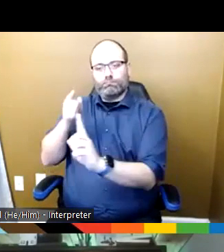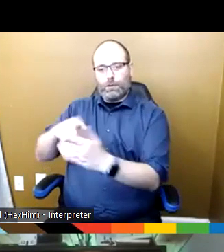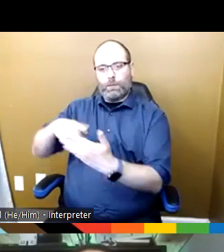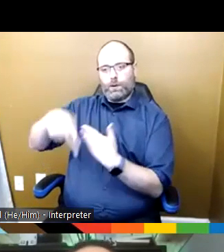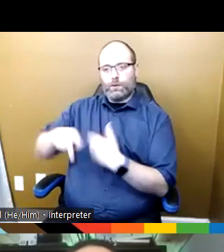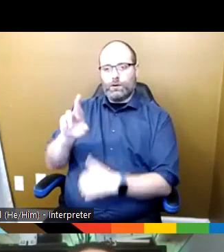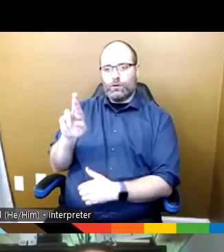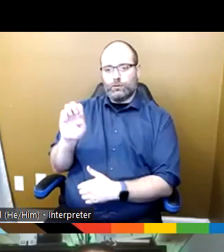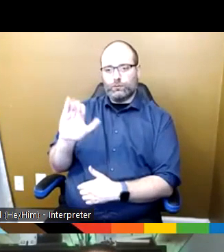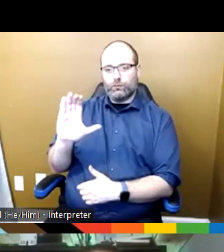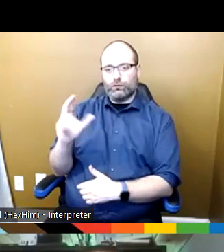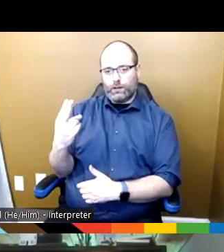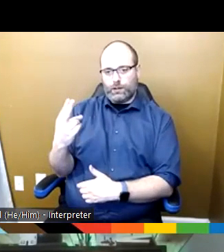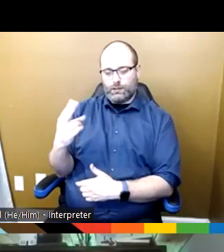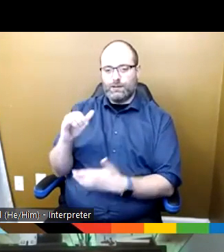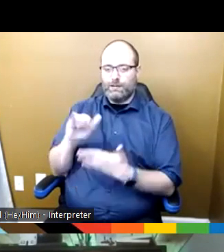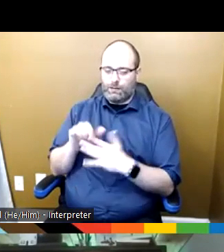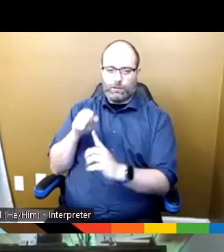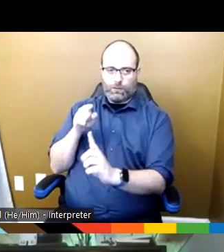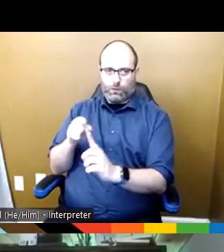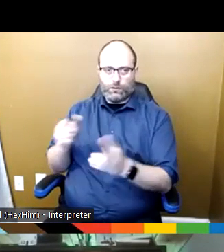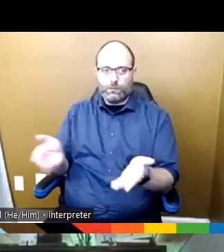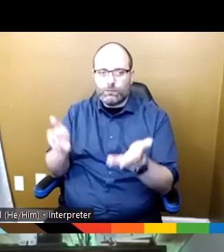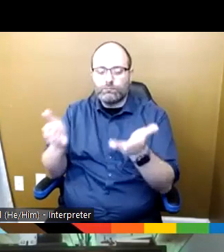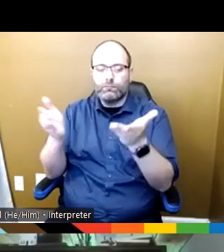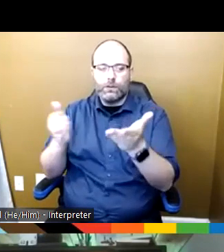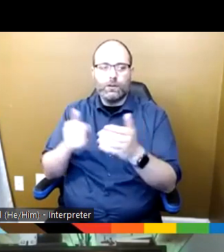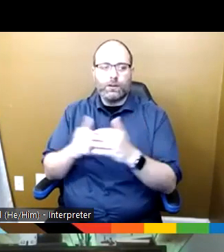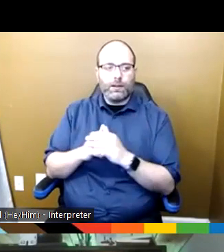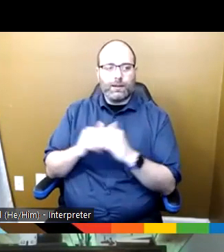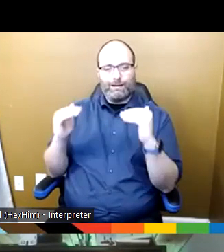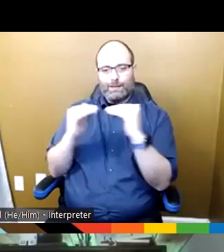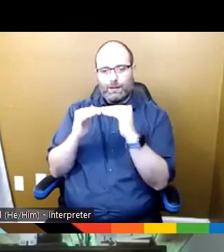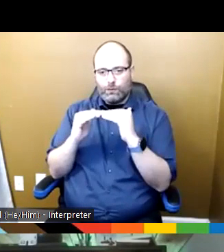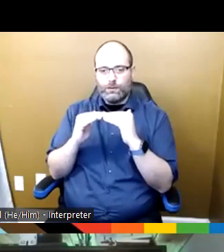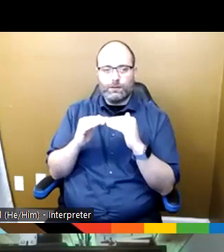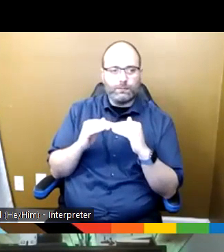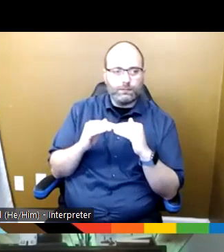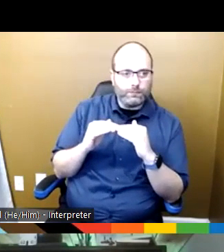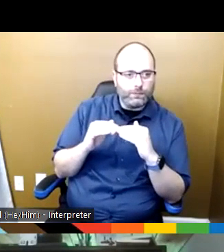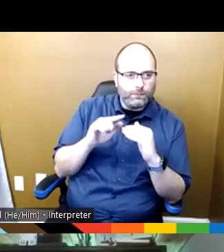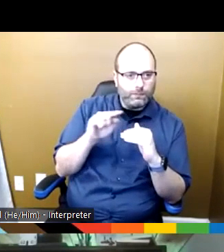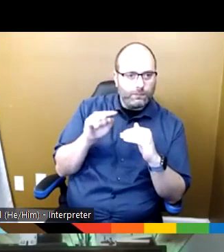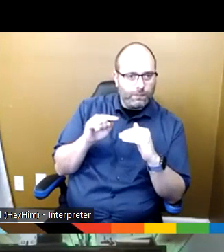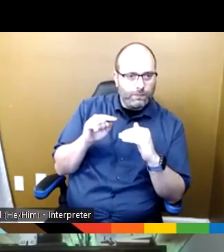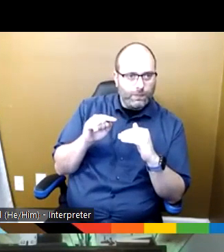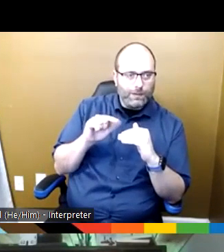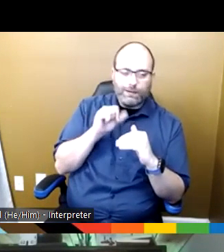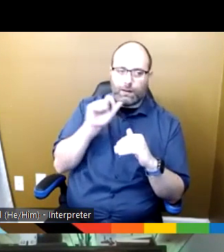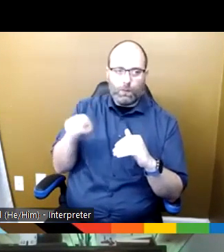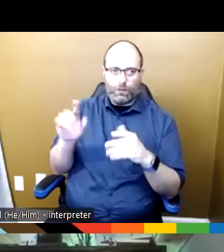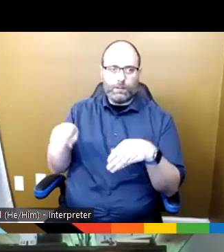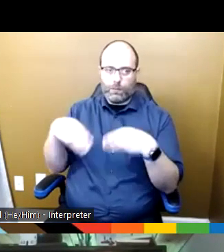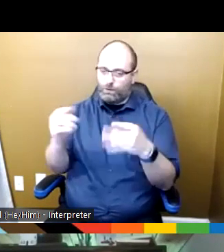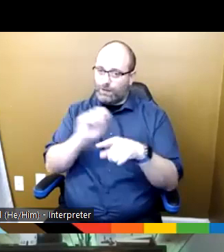and advancing cultural humility. We do have offered constant events, and as I said, we not only provide